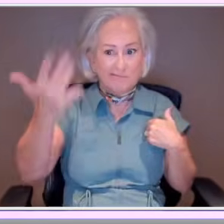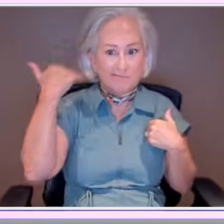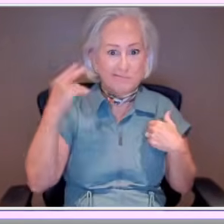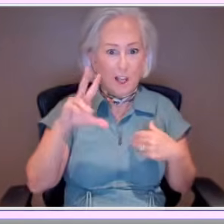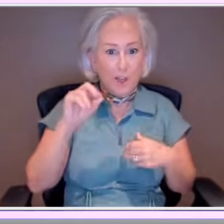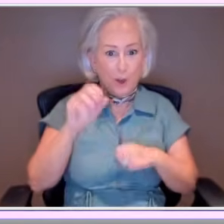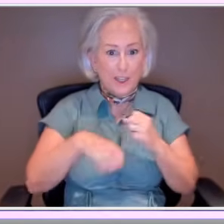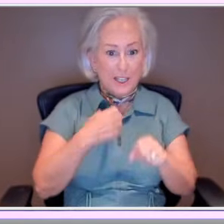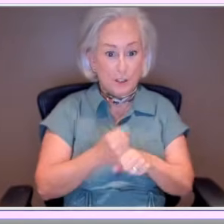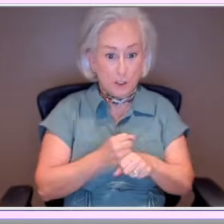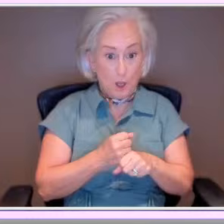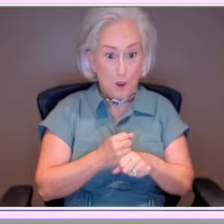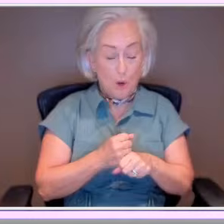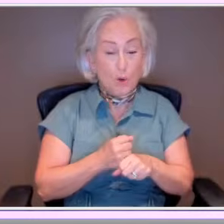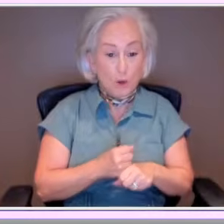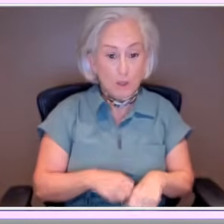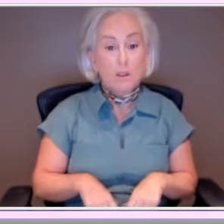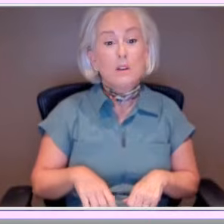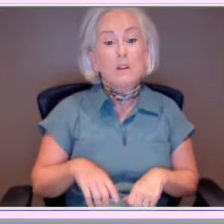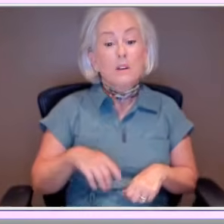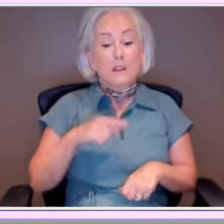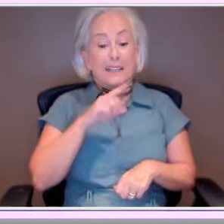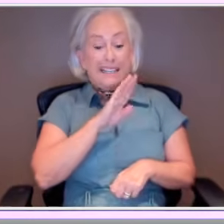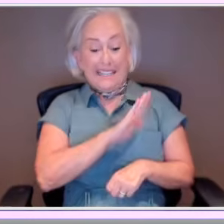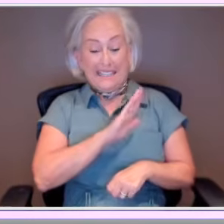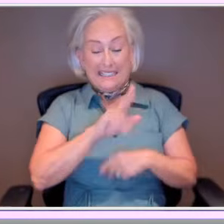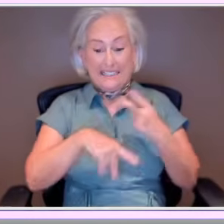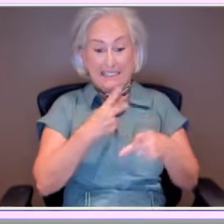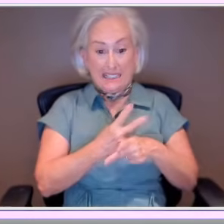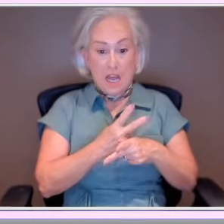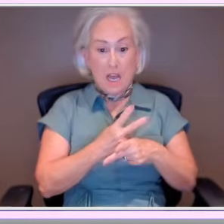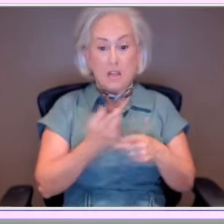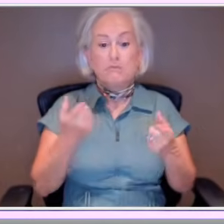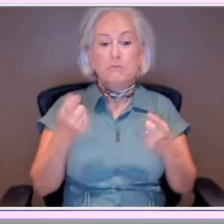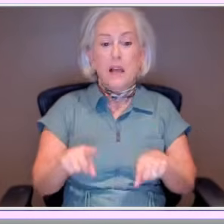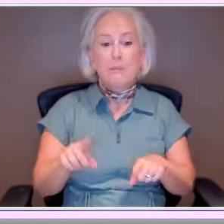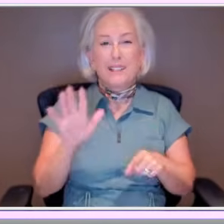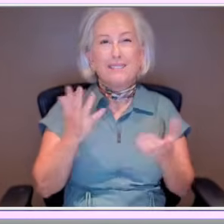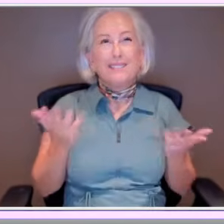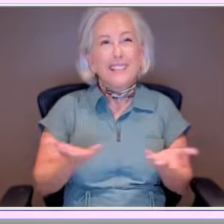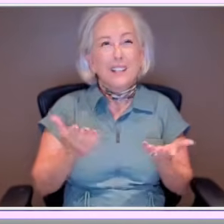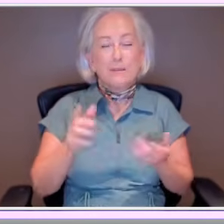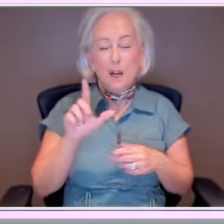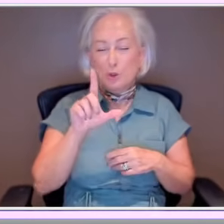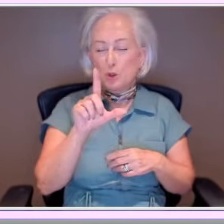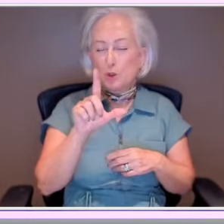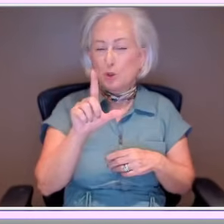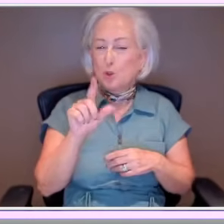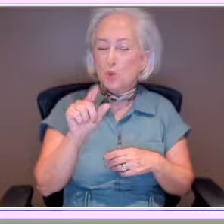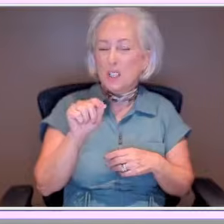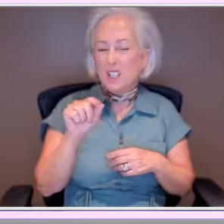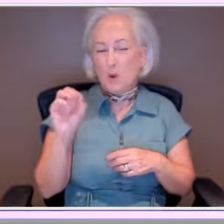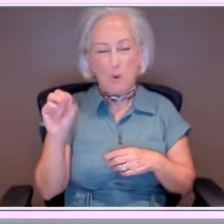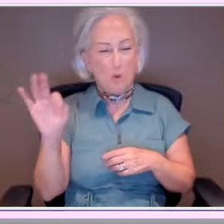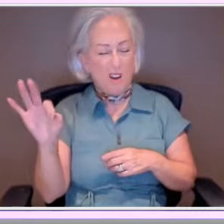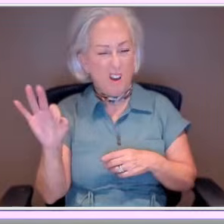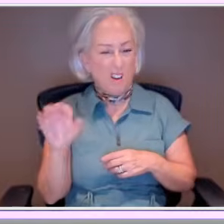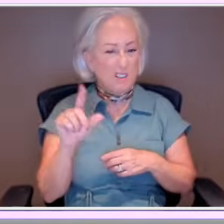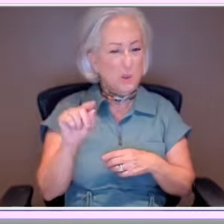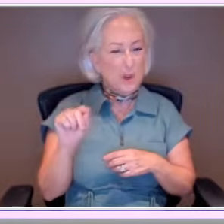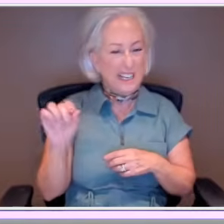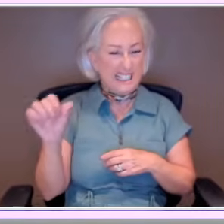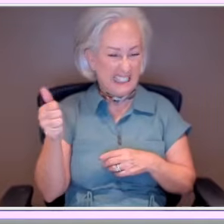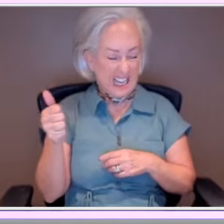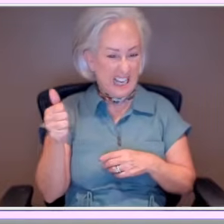made its appearance about 2009 or 2010 in the US, and it has evolved, and the device we used is about the